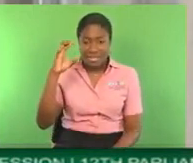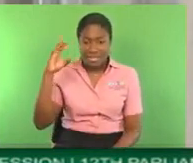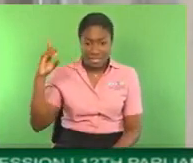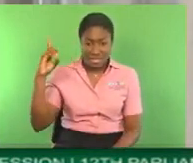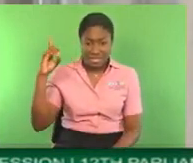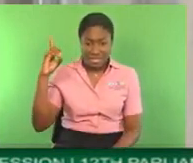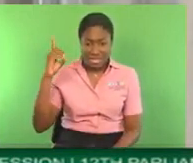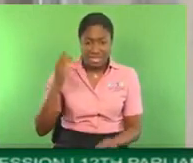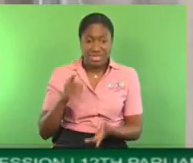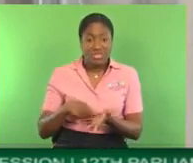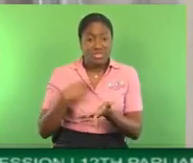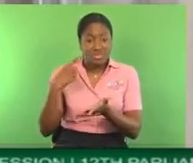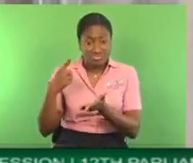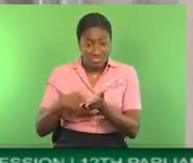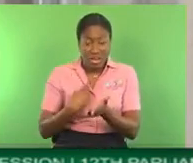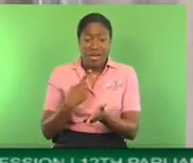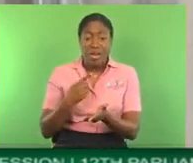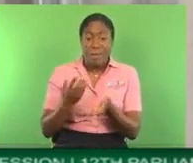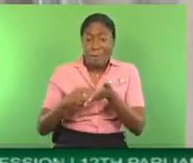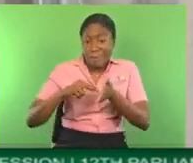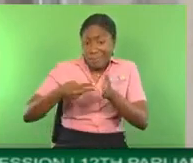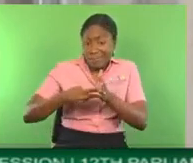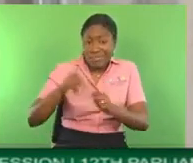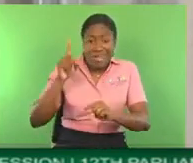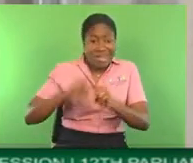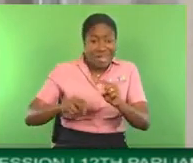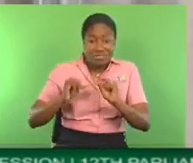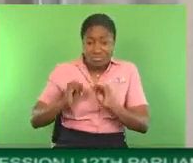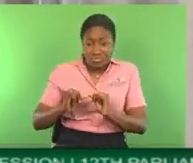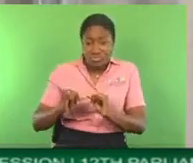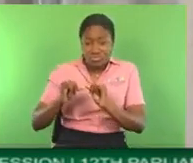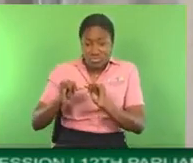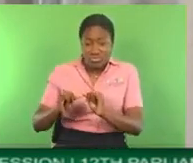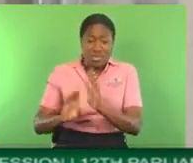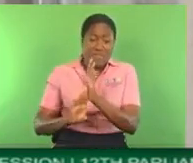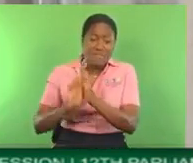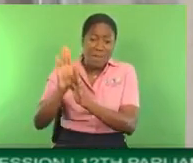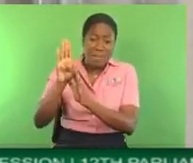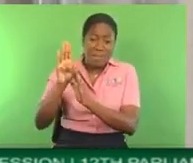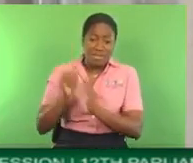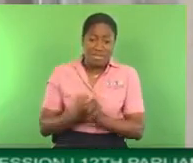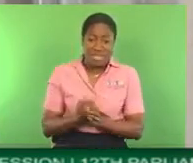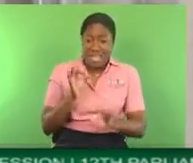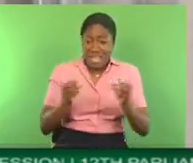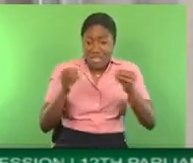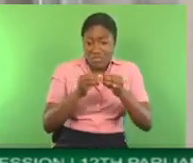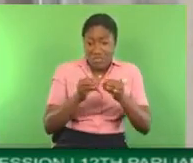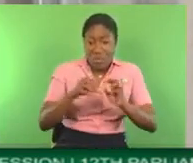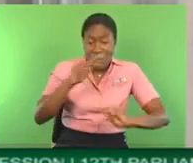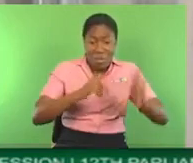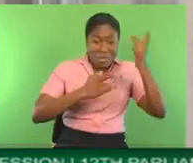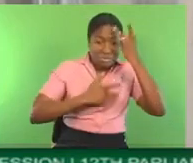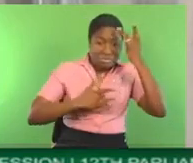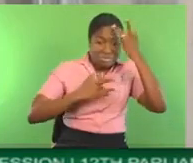towards the 2030 Agenda for Sustainable Development, which includes a target